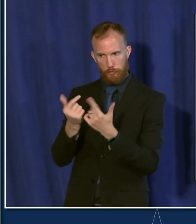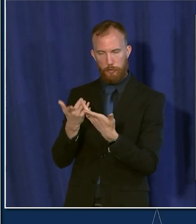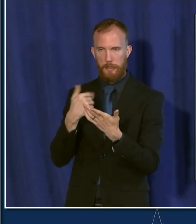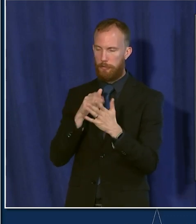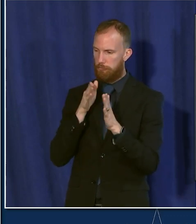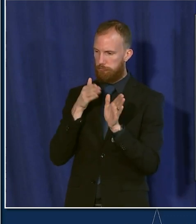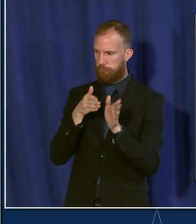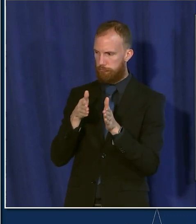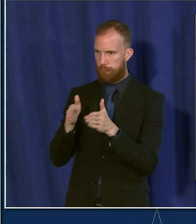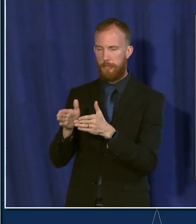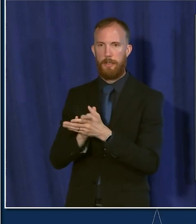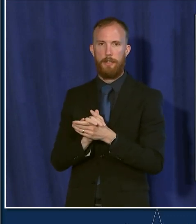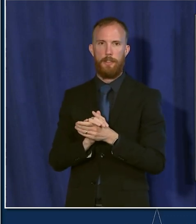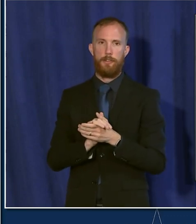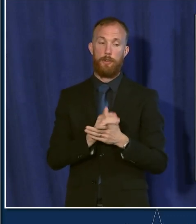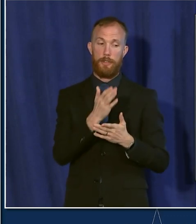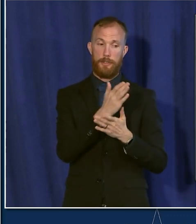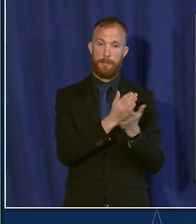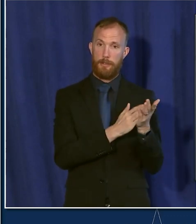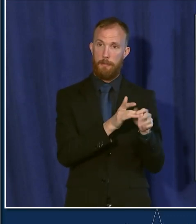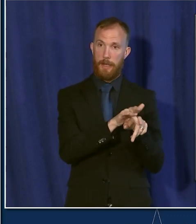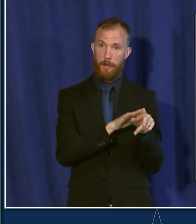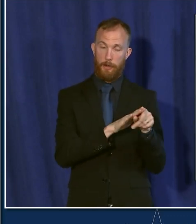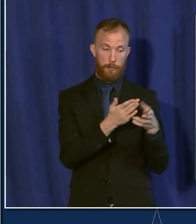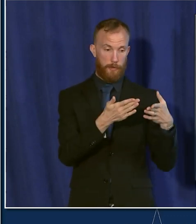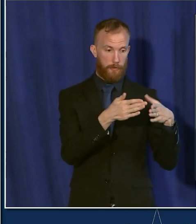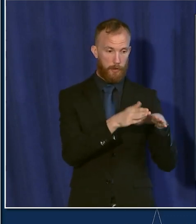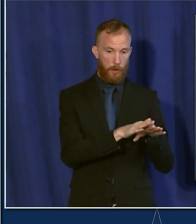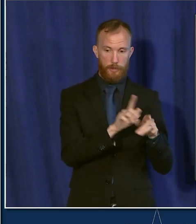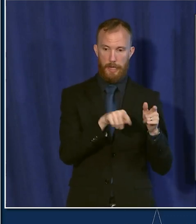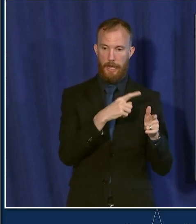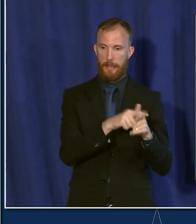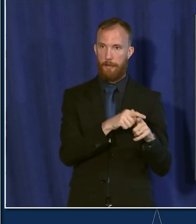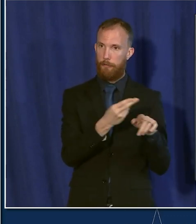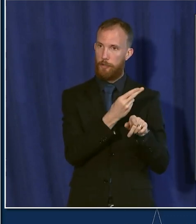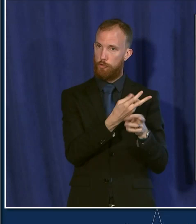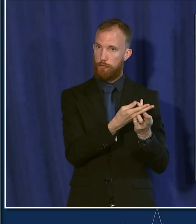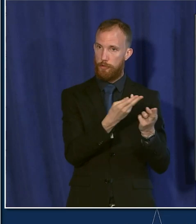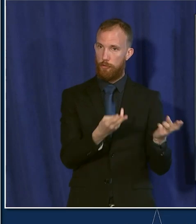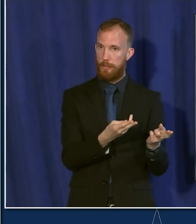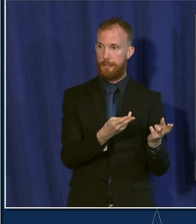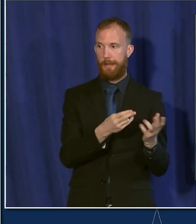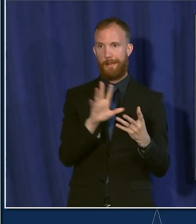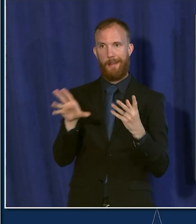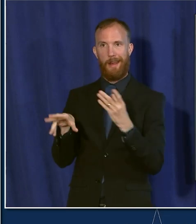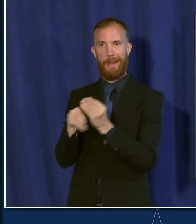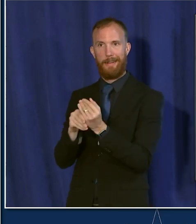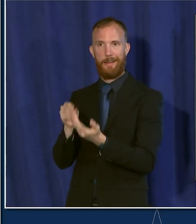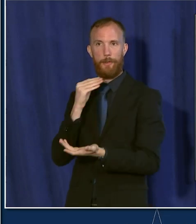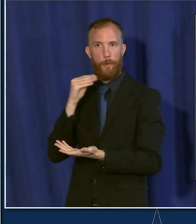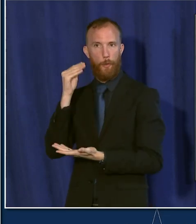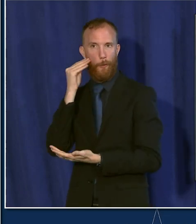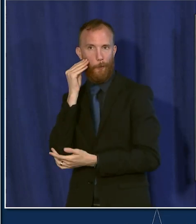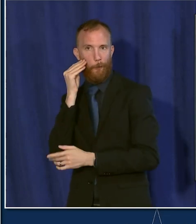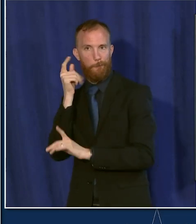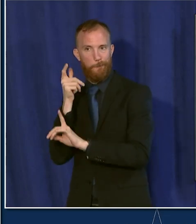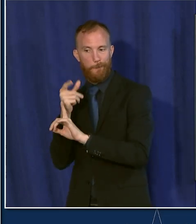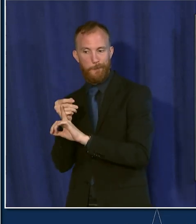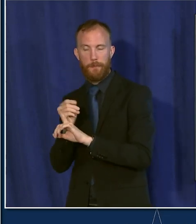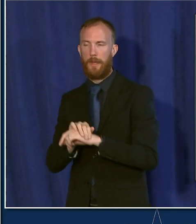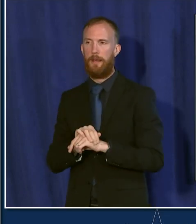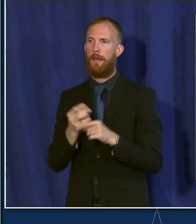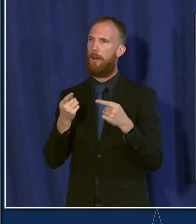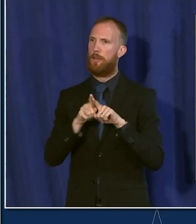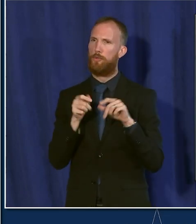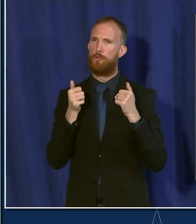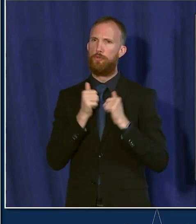our mass vaccination sites, moved those resources to expand the at-home. And then, like I mentioned, we're doing more with trying to do outreach